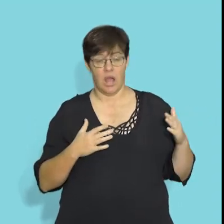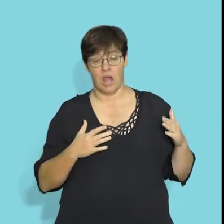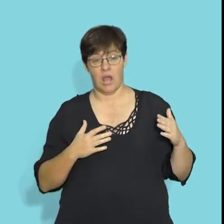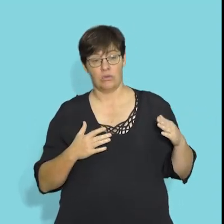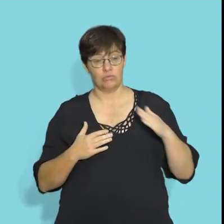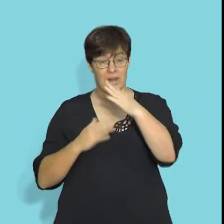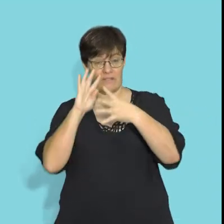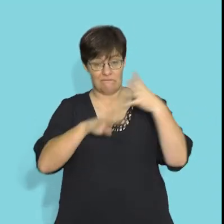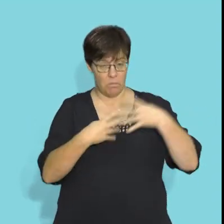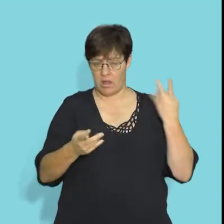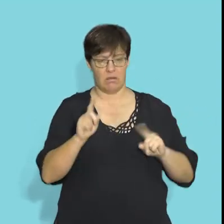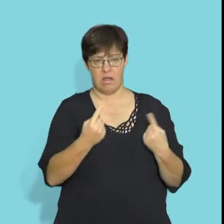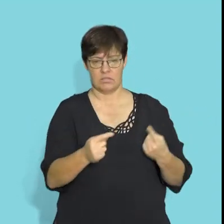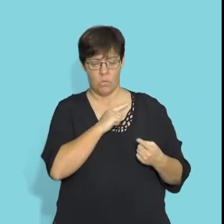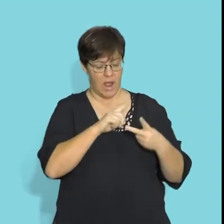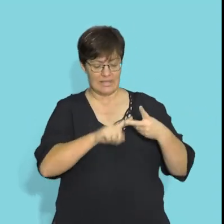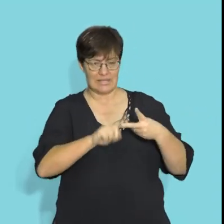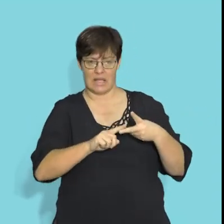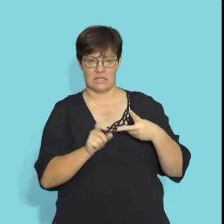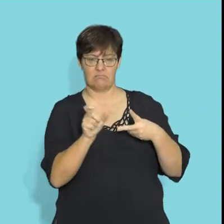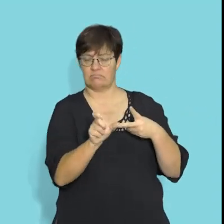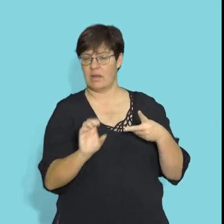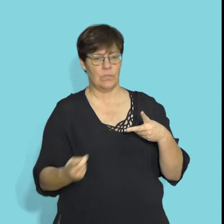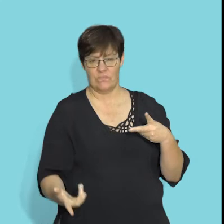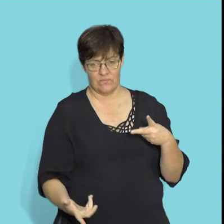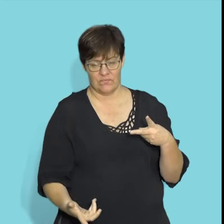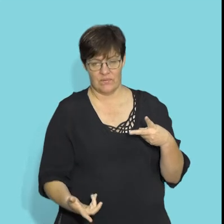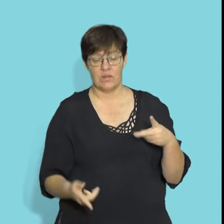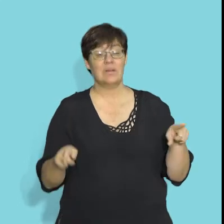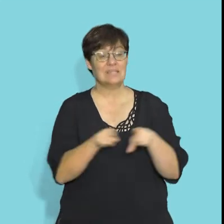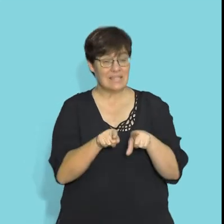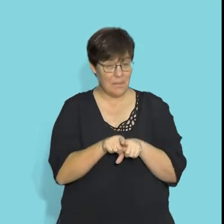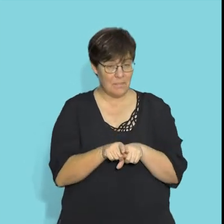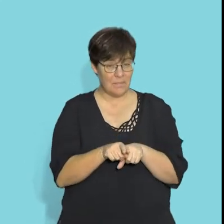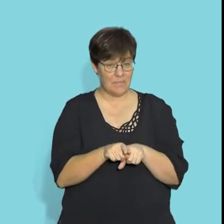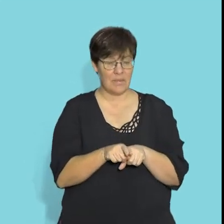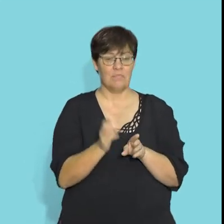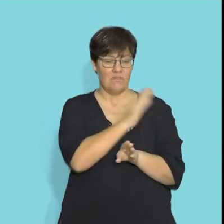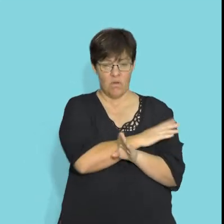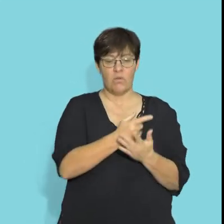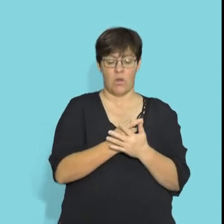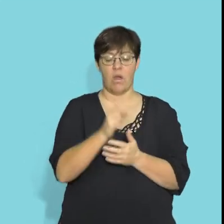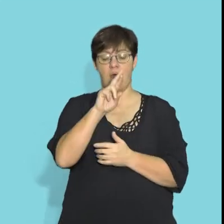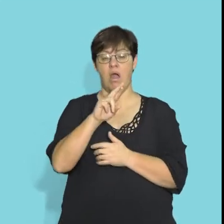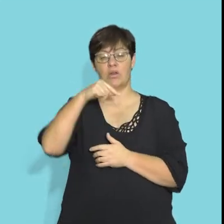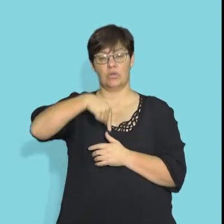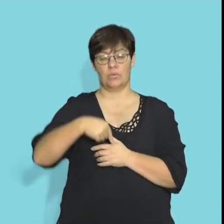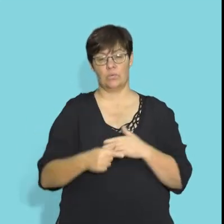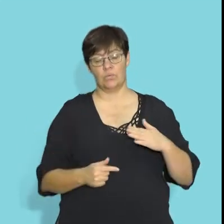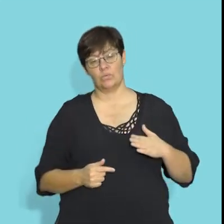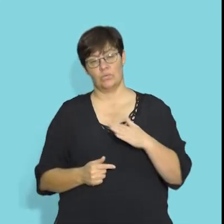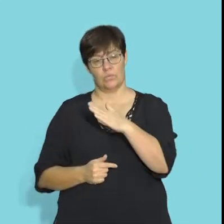formula. But exactly like we did with the parallel lines, I'm going to find the gradient of RQ,